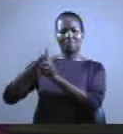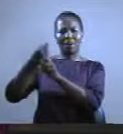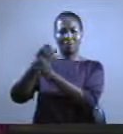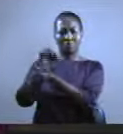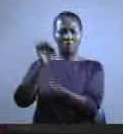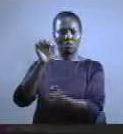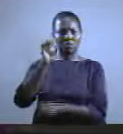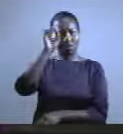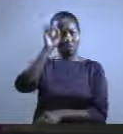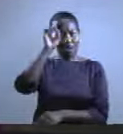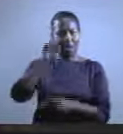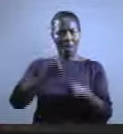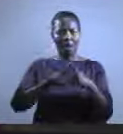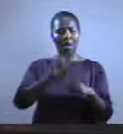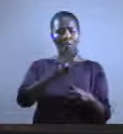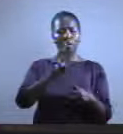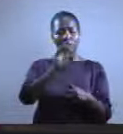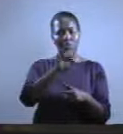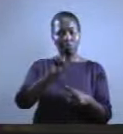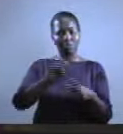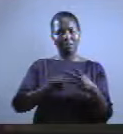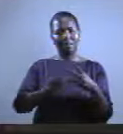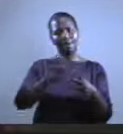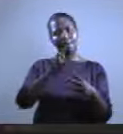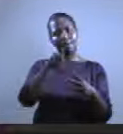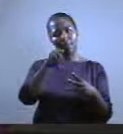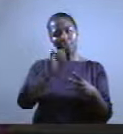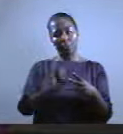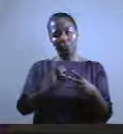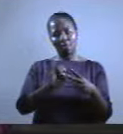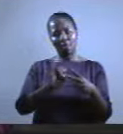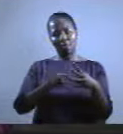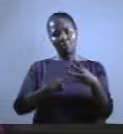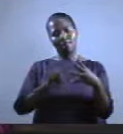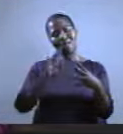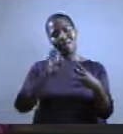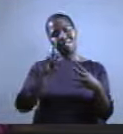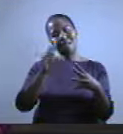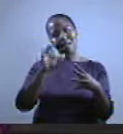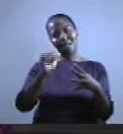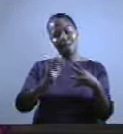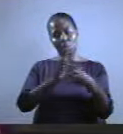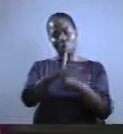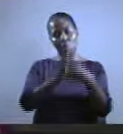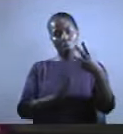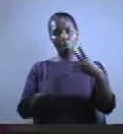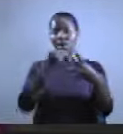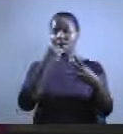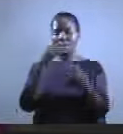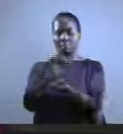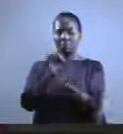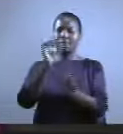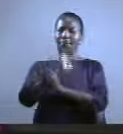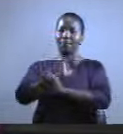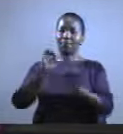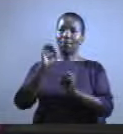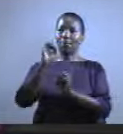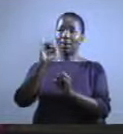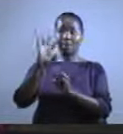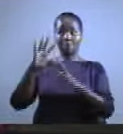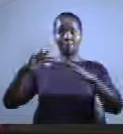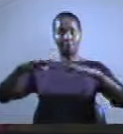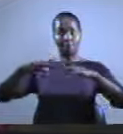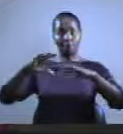Mandela, Walter Sisulu, Governor Mbeki, and Ahmed Kathrada, would not have been freed, and we would not be standing